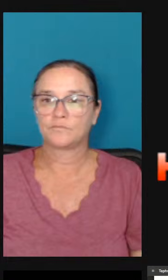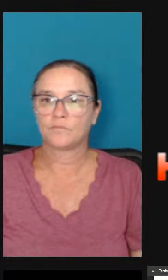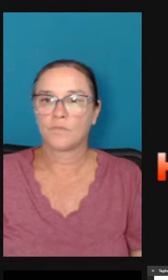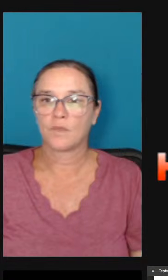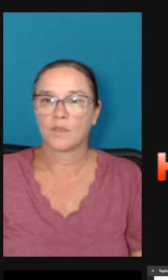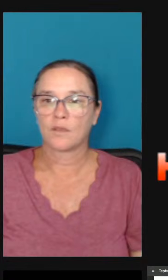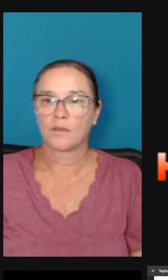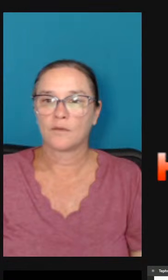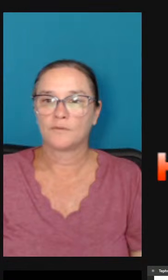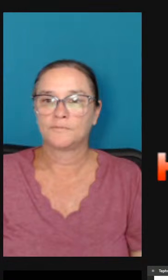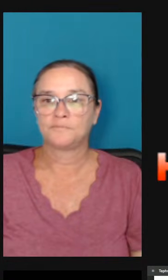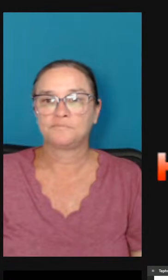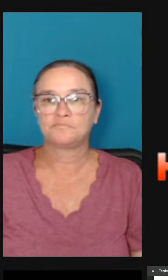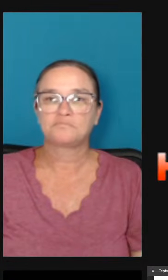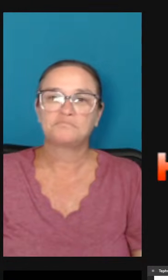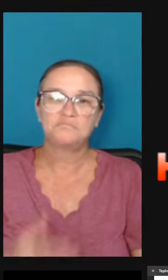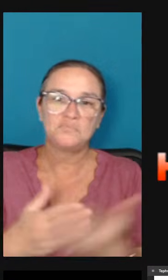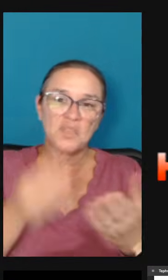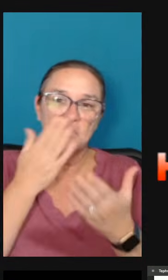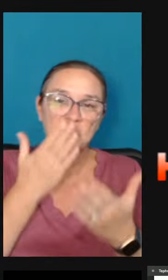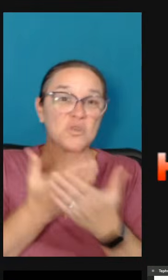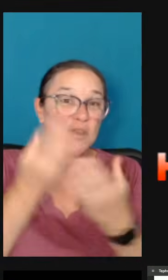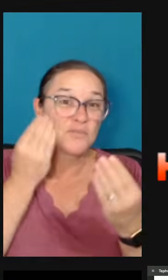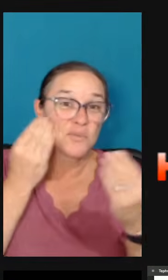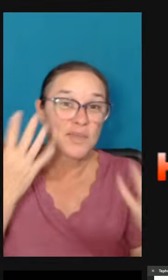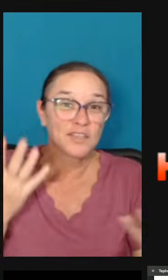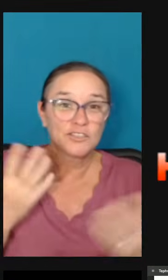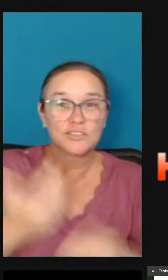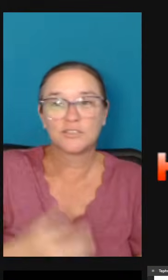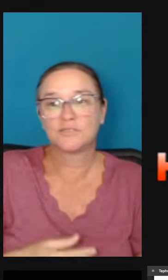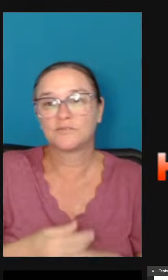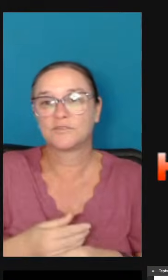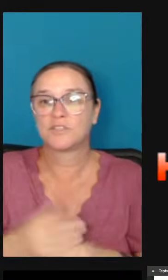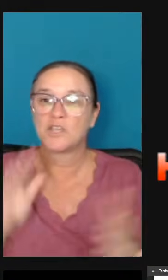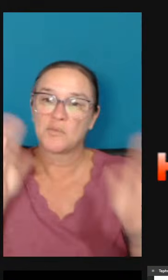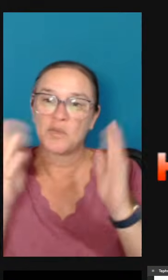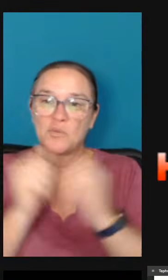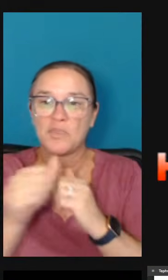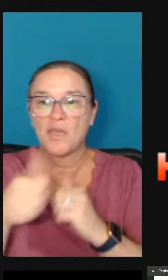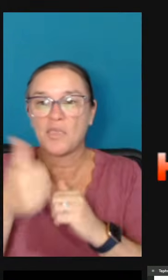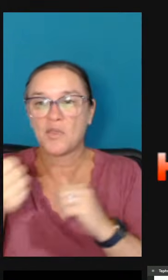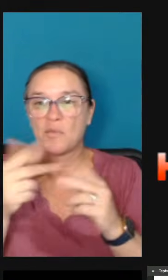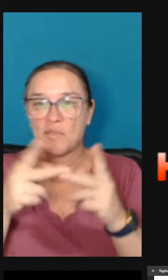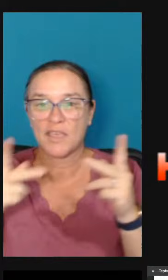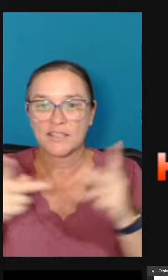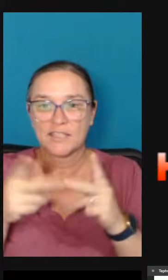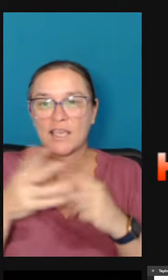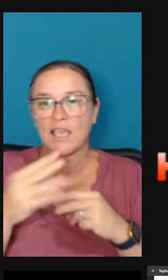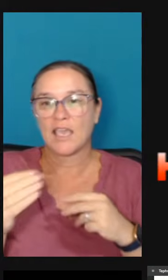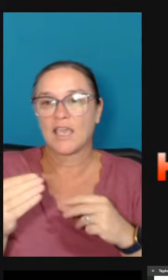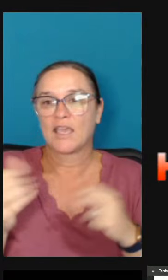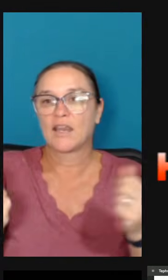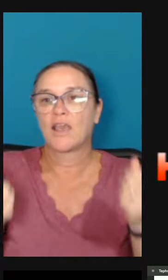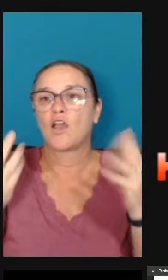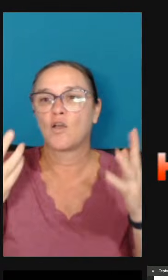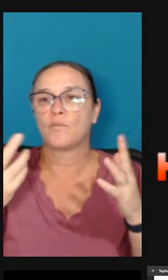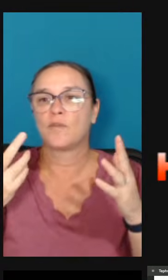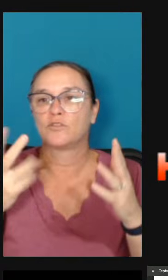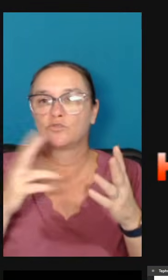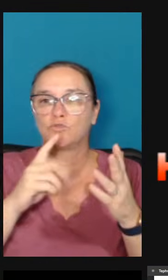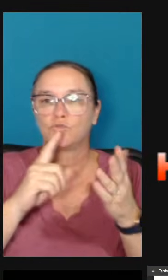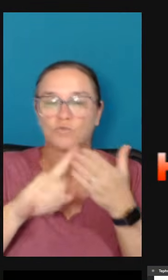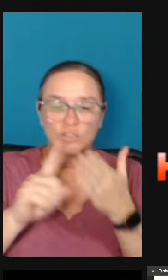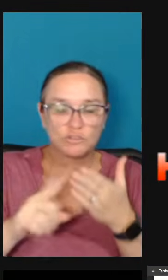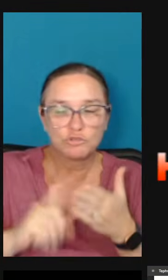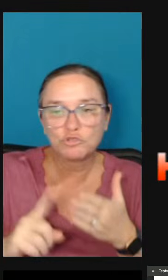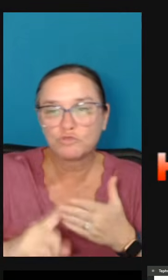just some little insight there, and just to show you guys, like all different places and how much research has gone into this and all that,